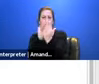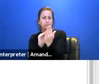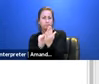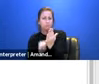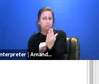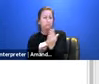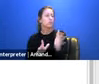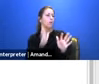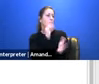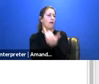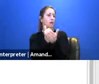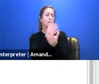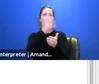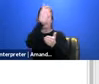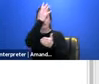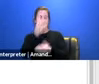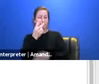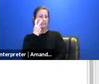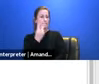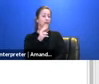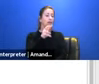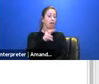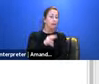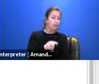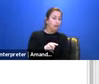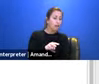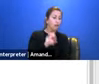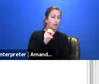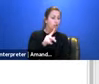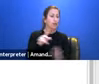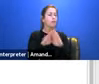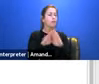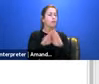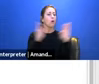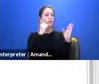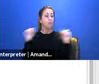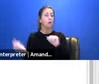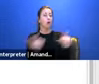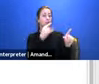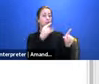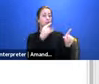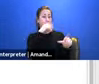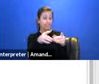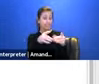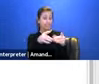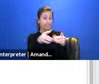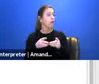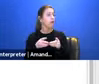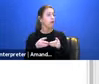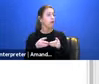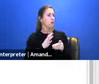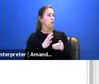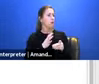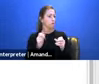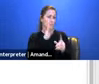for you to say, hey, this is not gonna be one of those lottery type things, this is open to all the kids in the district, I think that that'll go a long way, because as I'm